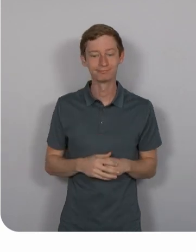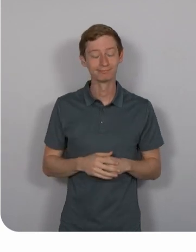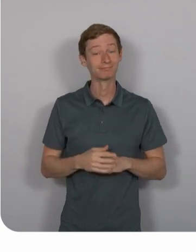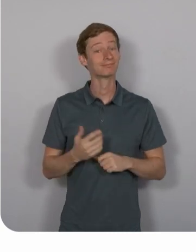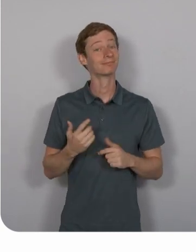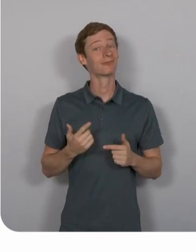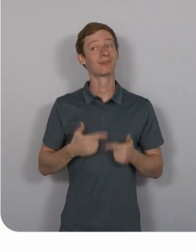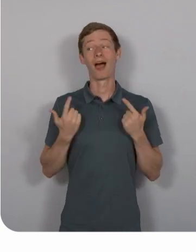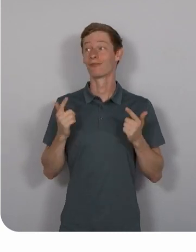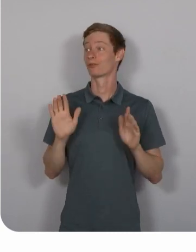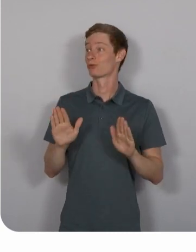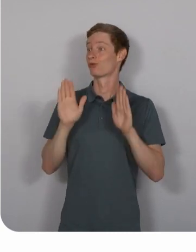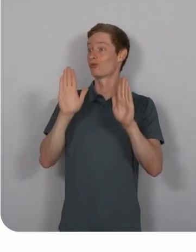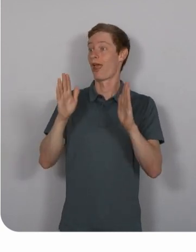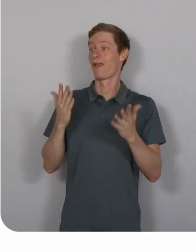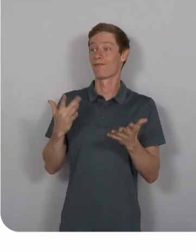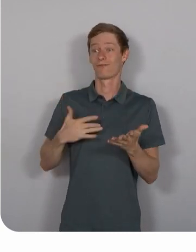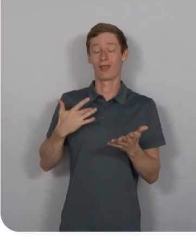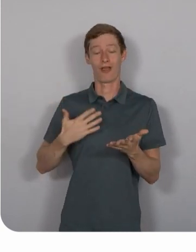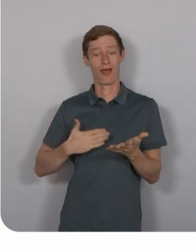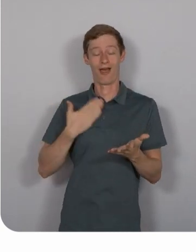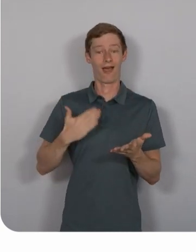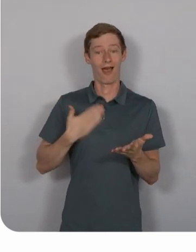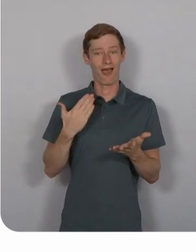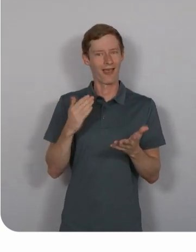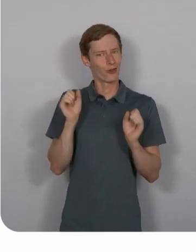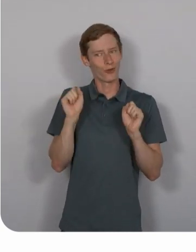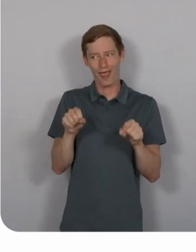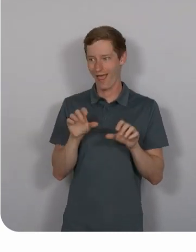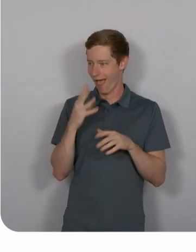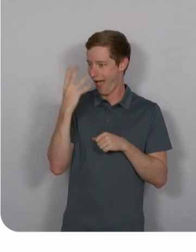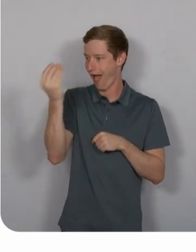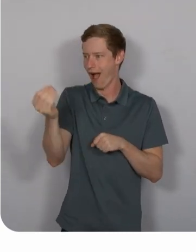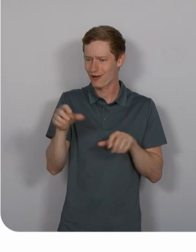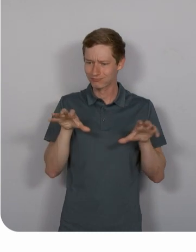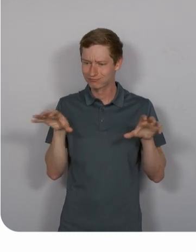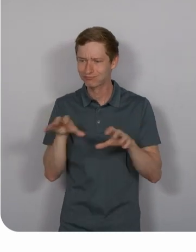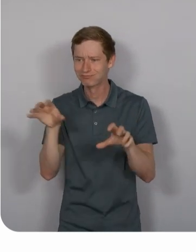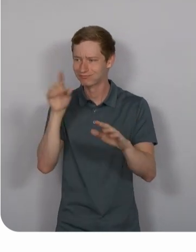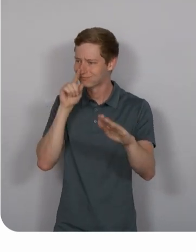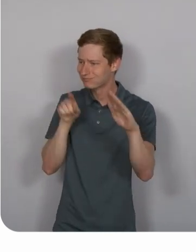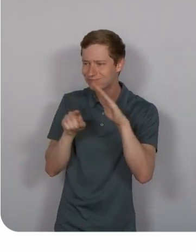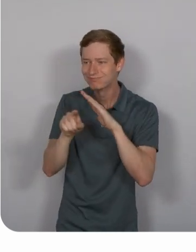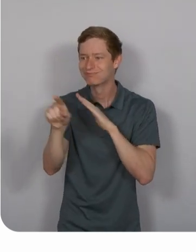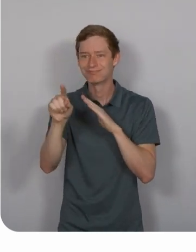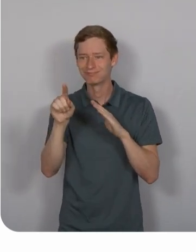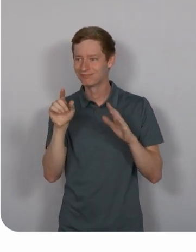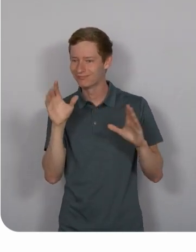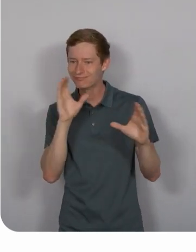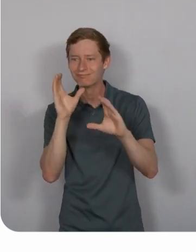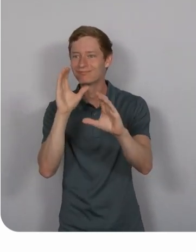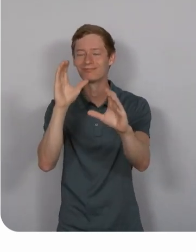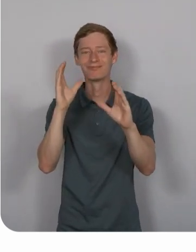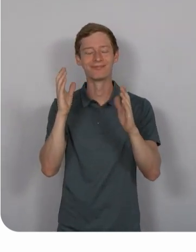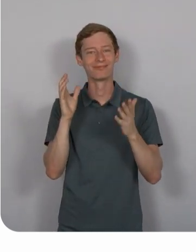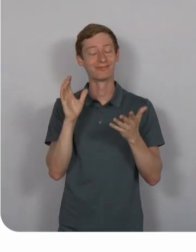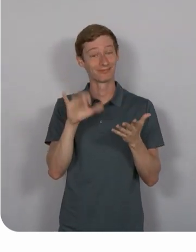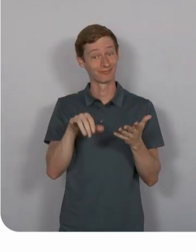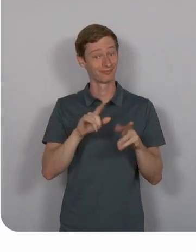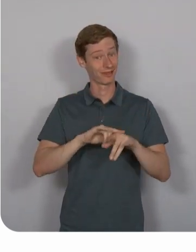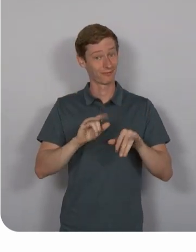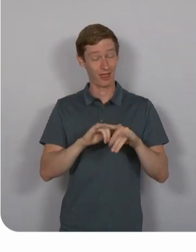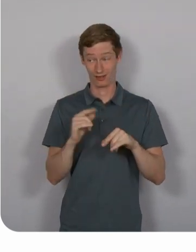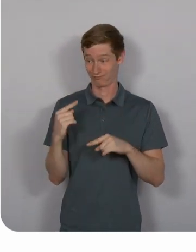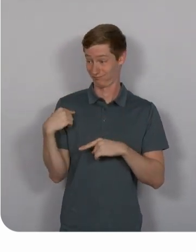life's great joys is getting to go out and be active and explore. And at the same time, over the last